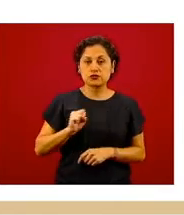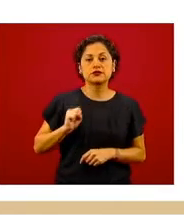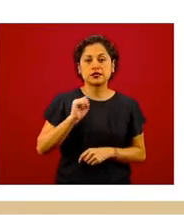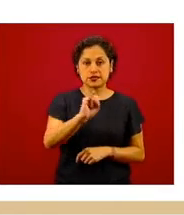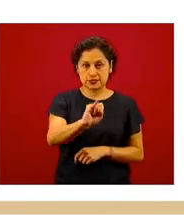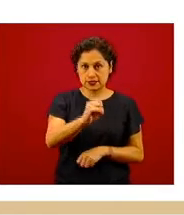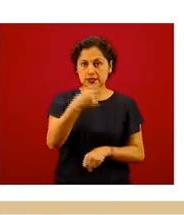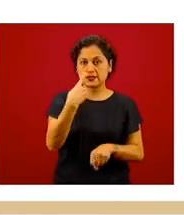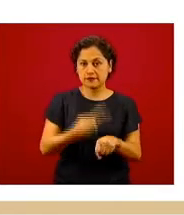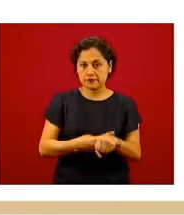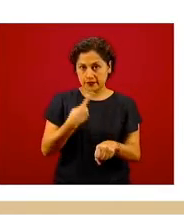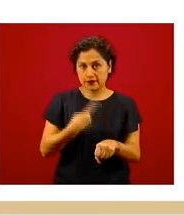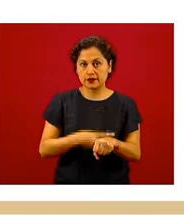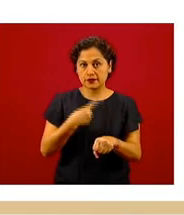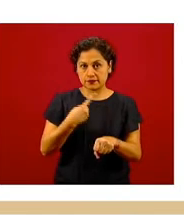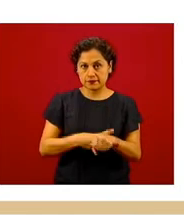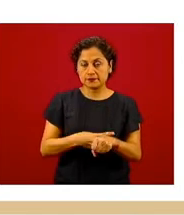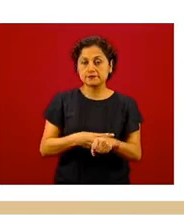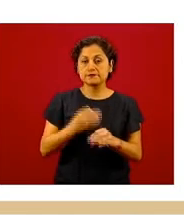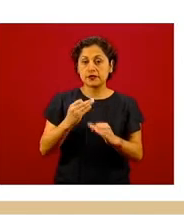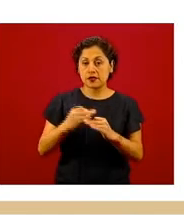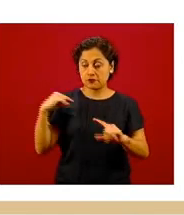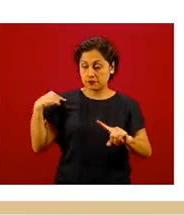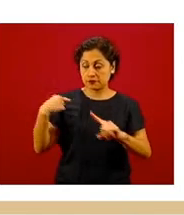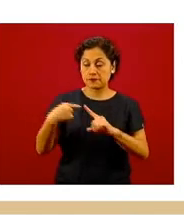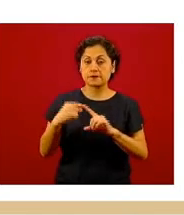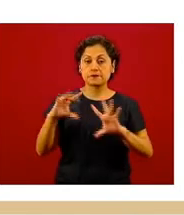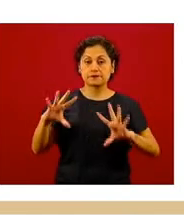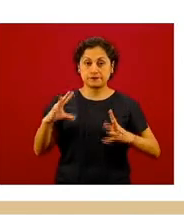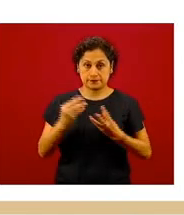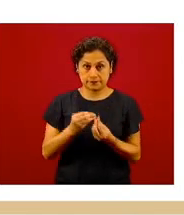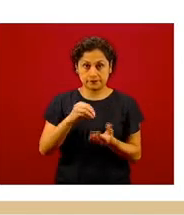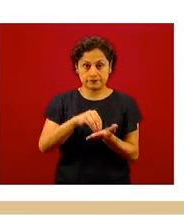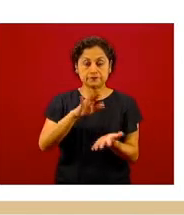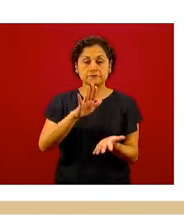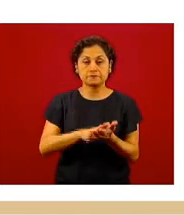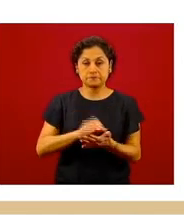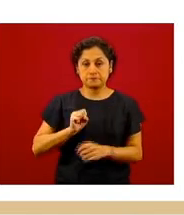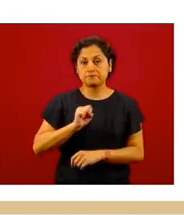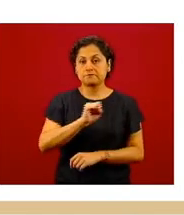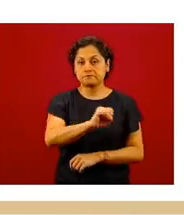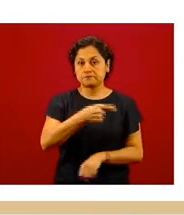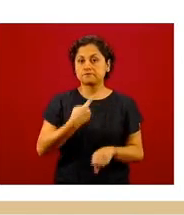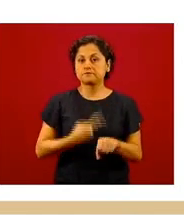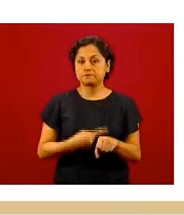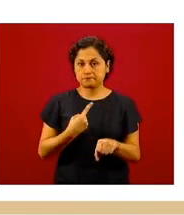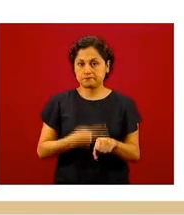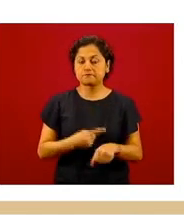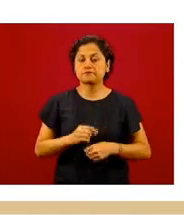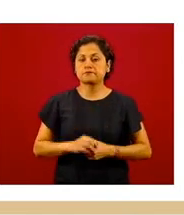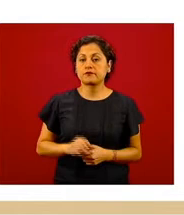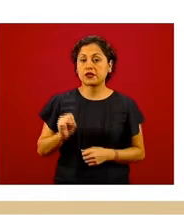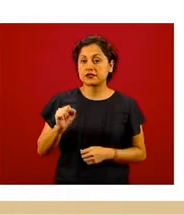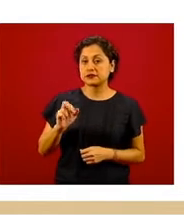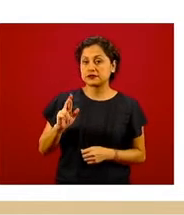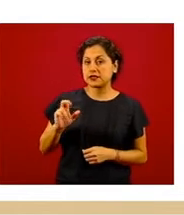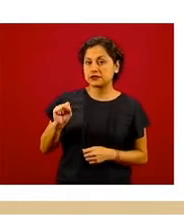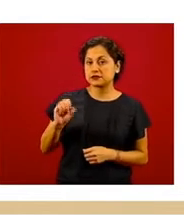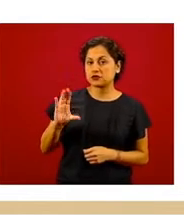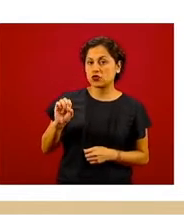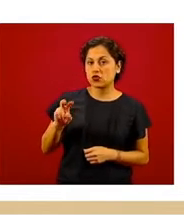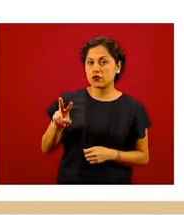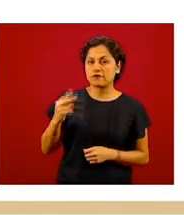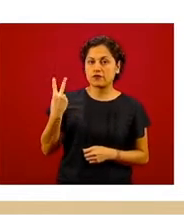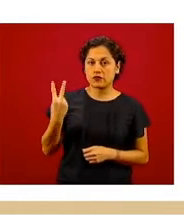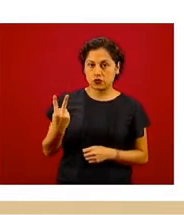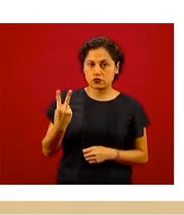68,620 is now the number of confirmed cumulative cases in Mexico. So these are people who tested positive for SARS-CoV-2.